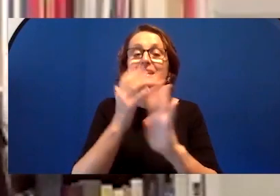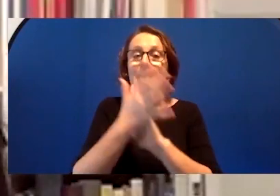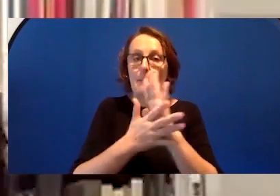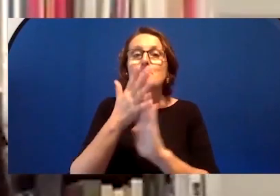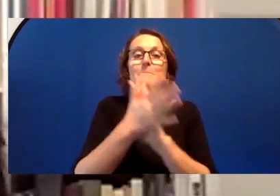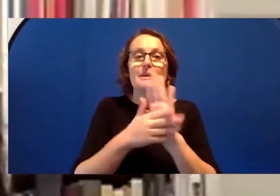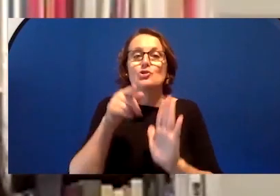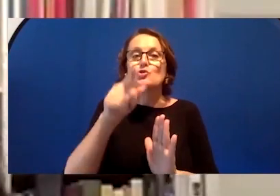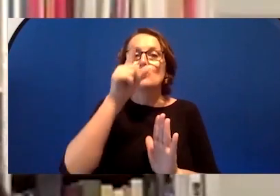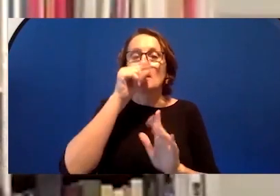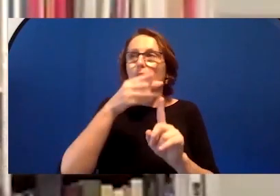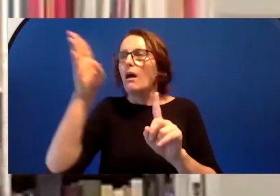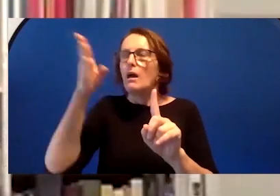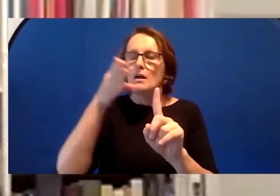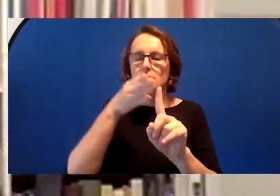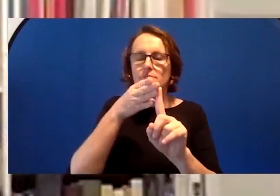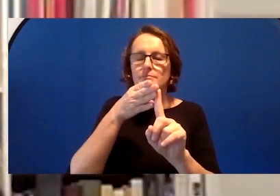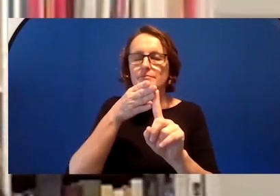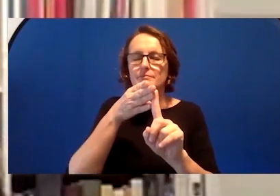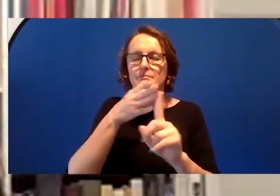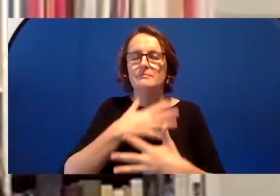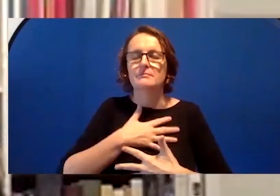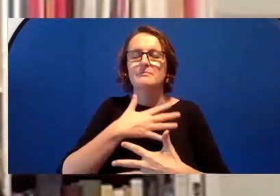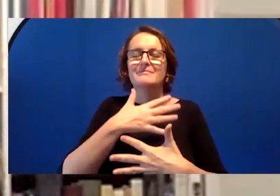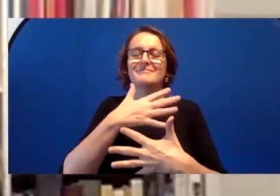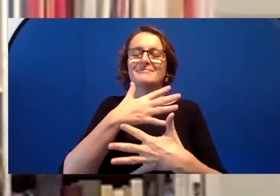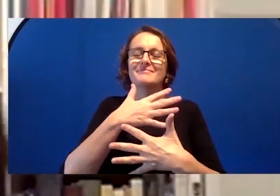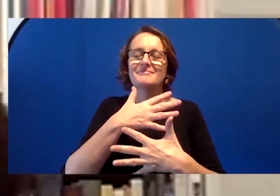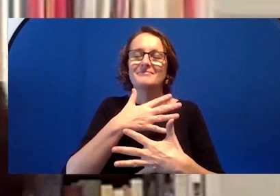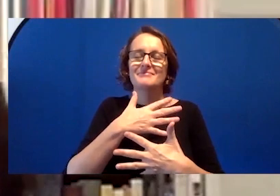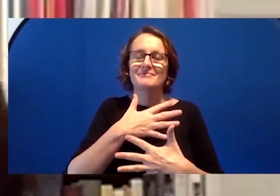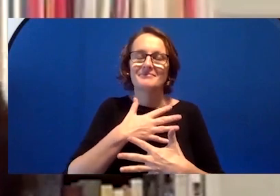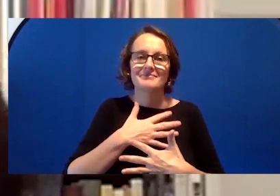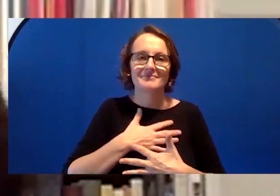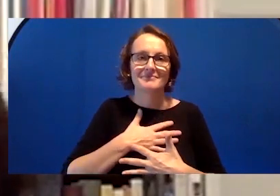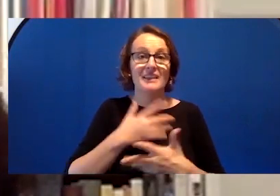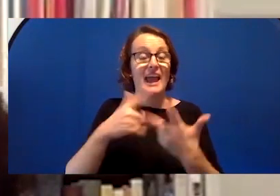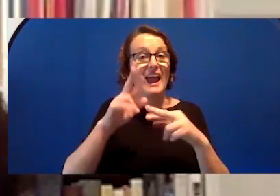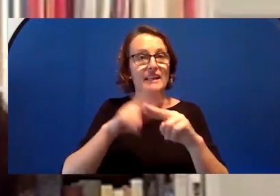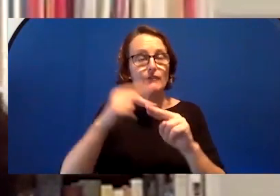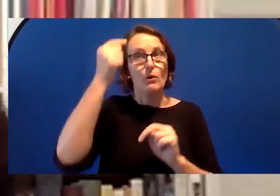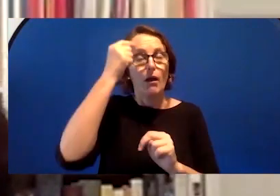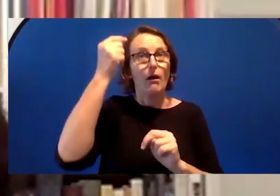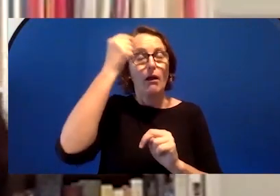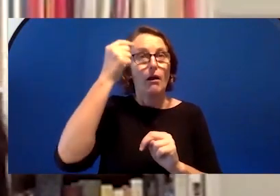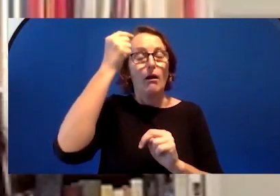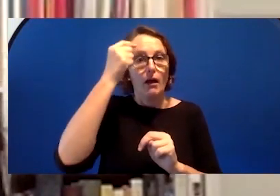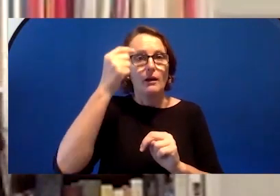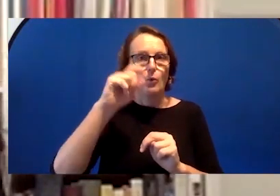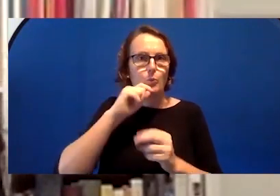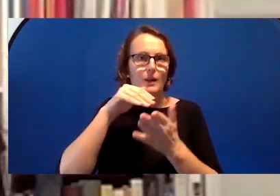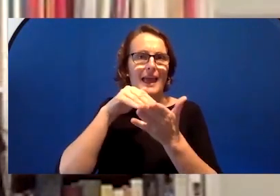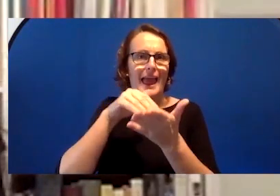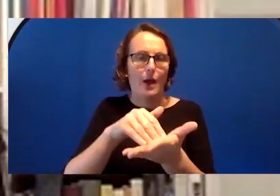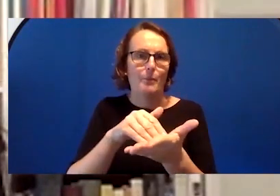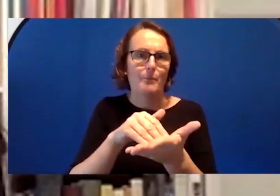it to be. And it can help you loosen the impact of certain unhelpful thoughts for you. And part of this is because